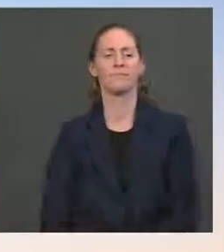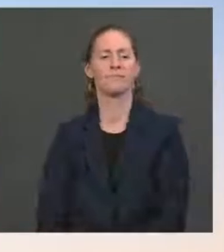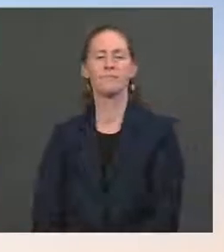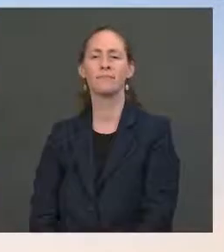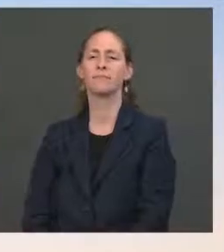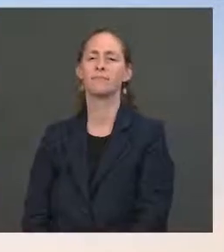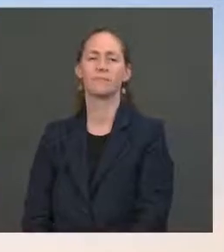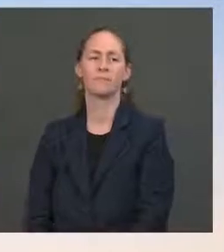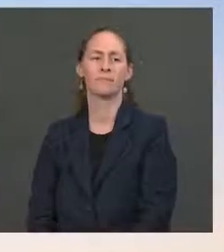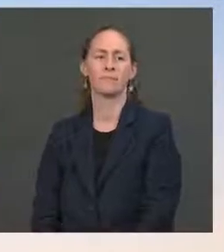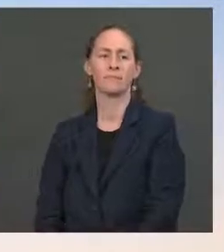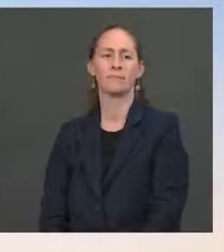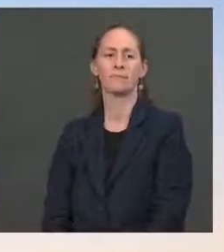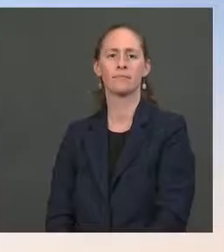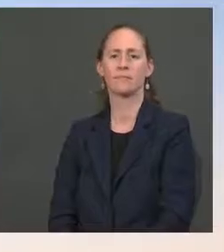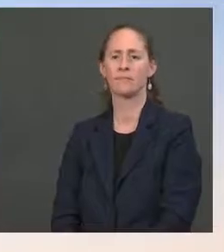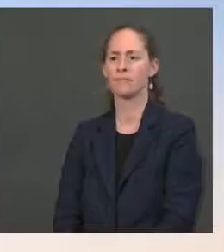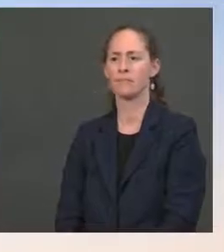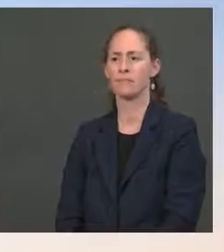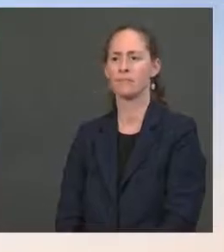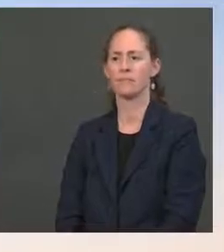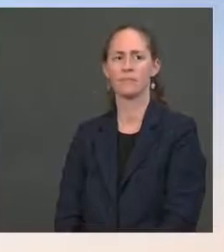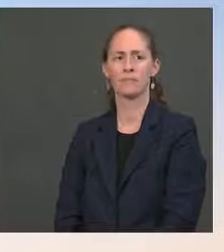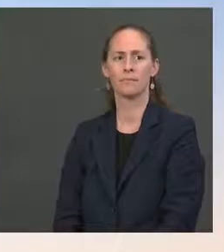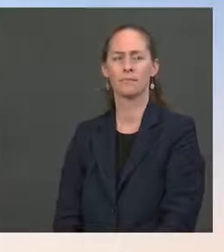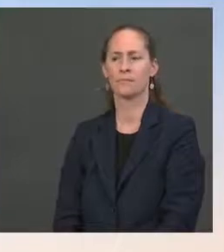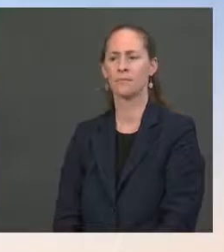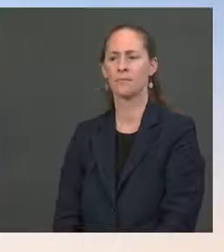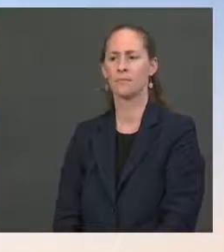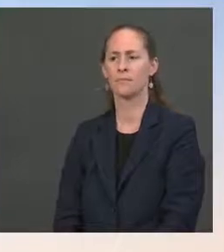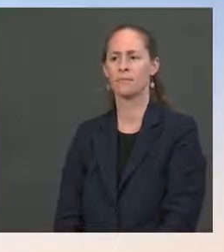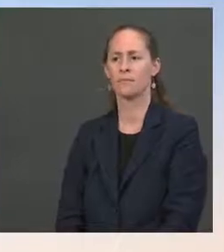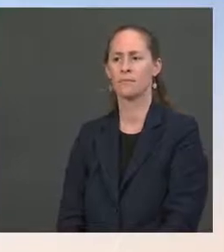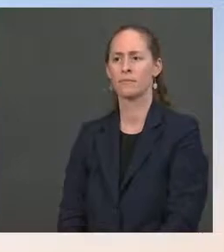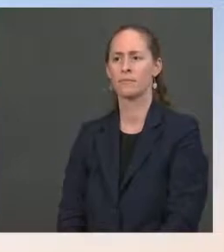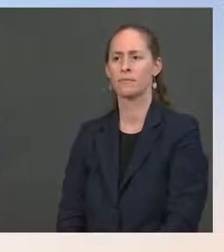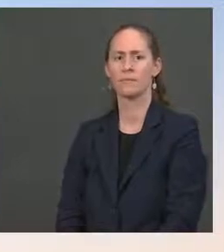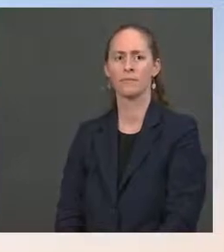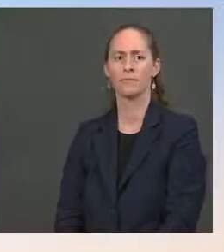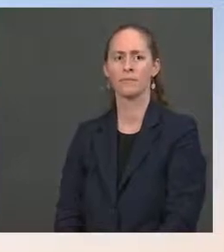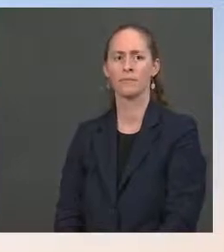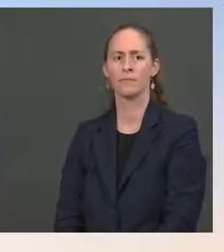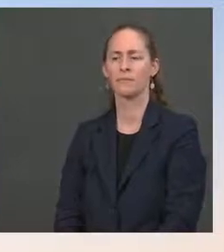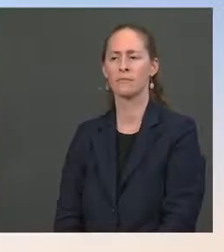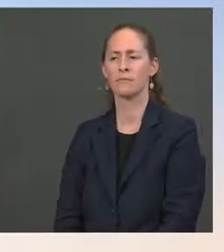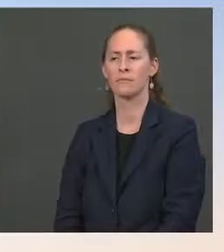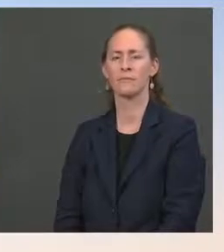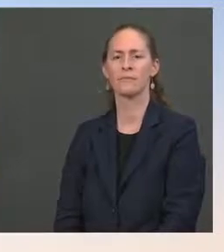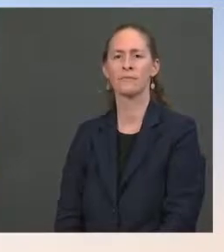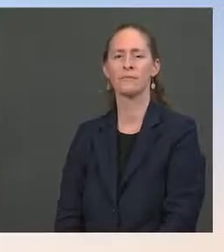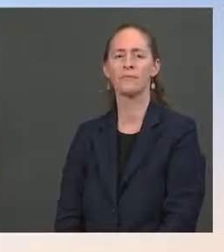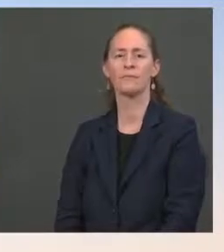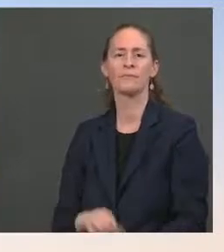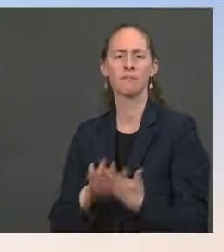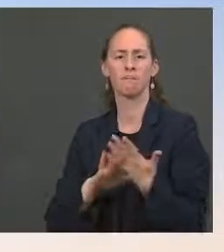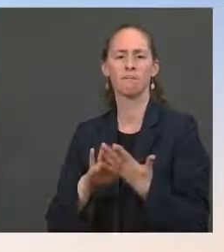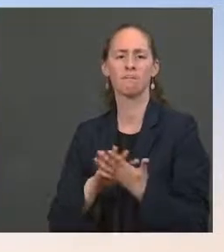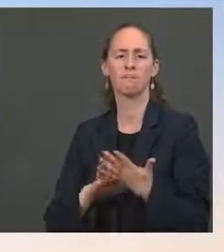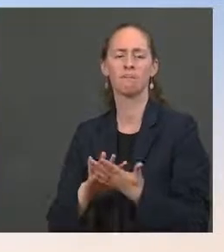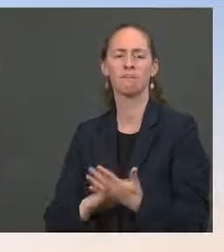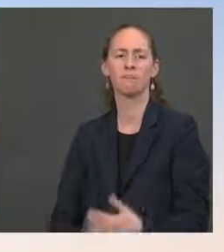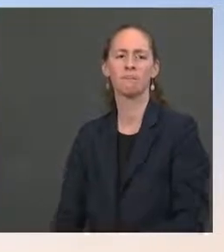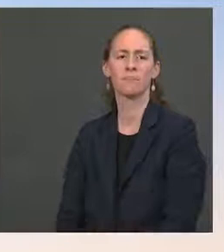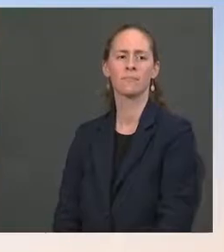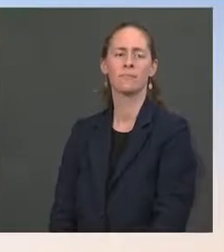I wanted to ask about the energy crisis that's going on abroad, and we kind of touched on it earlier. You spoke about efforts to